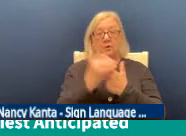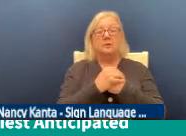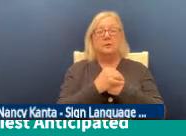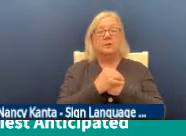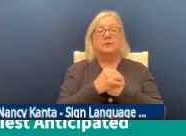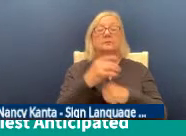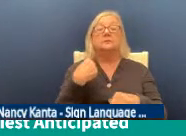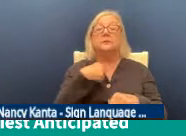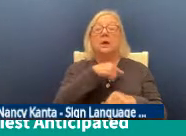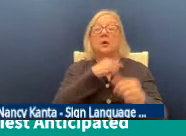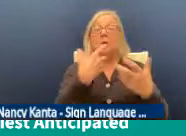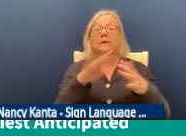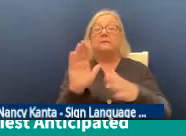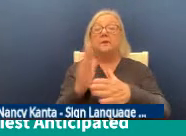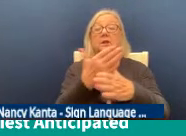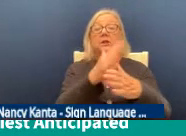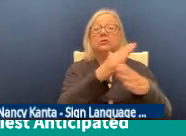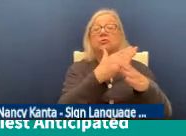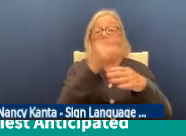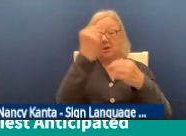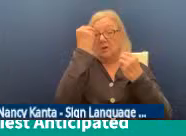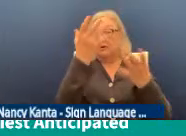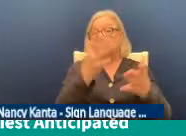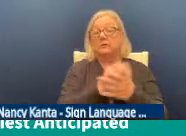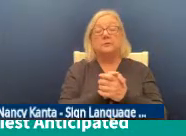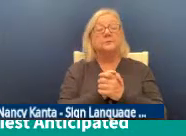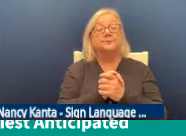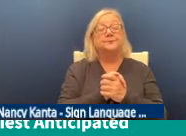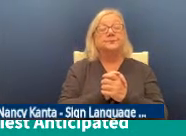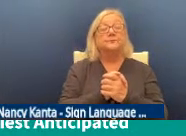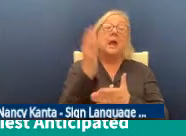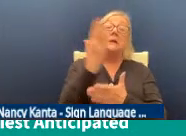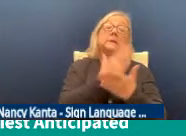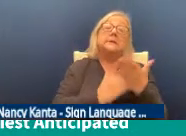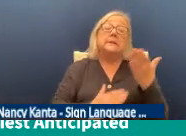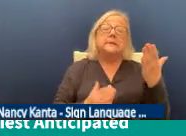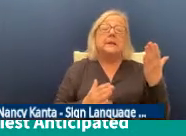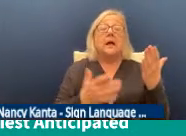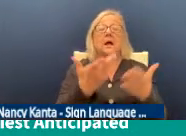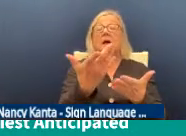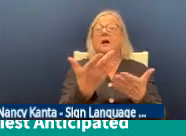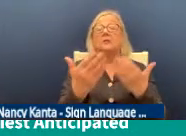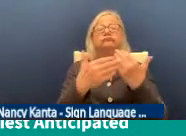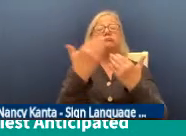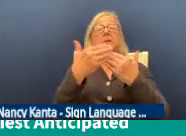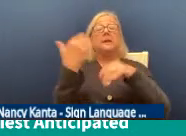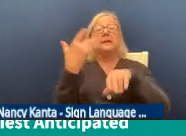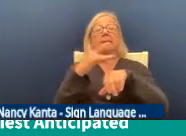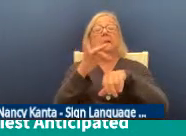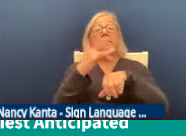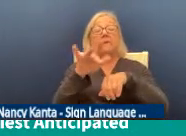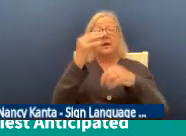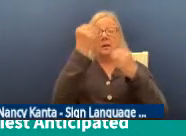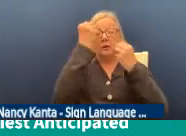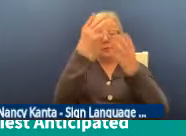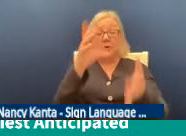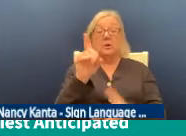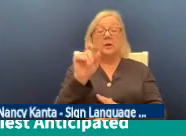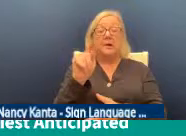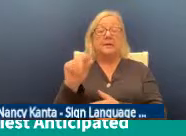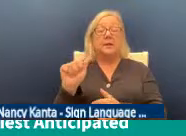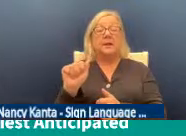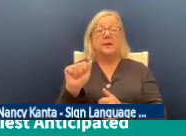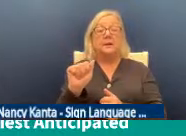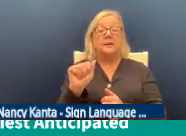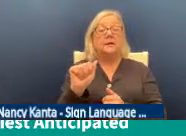shared. Some of it is the most readily available data. Please note, the cost estimate, for